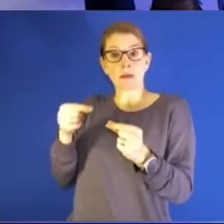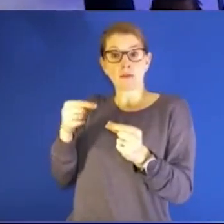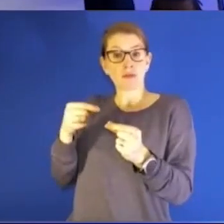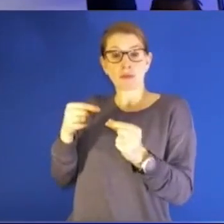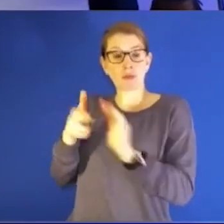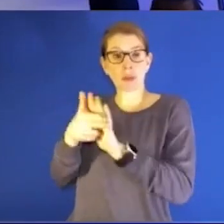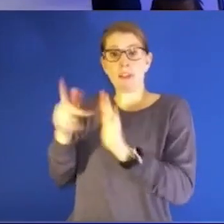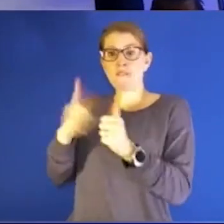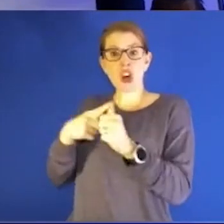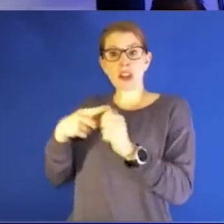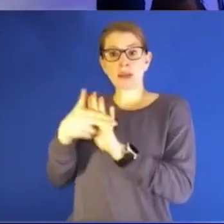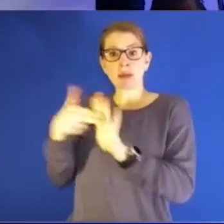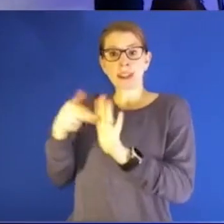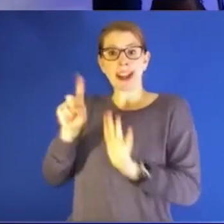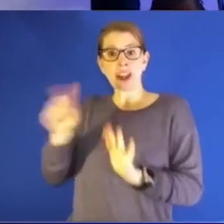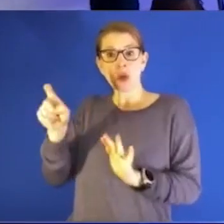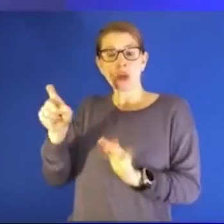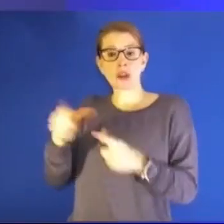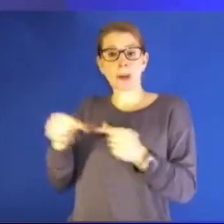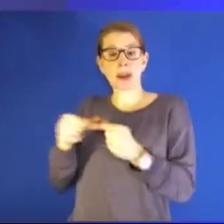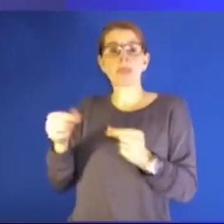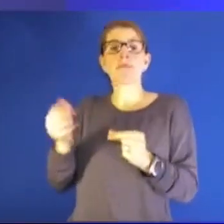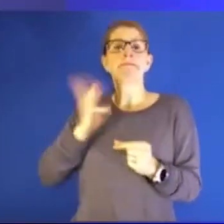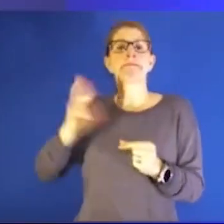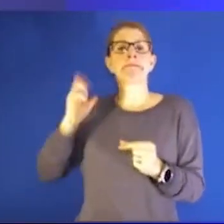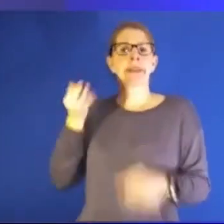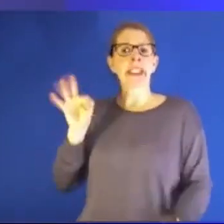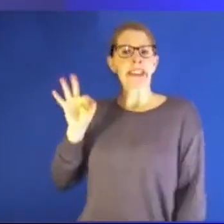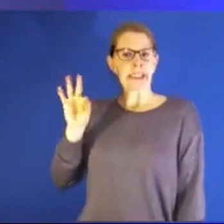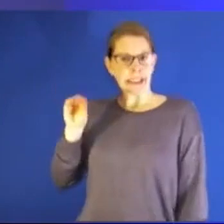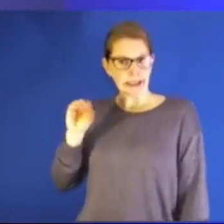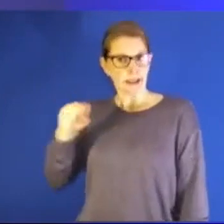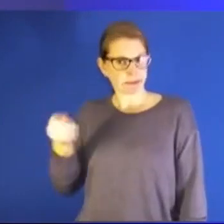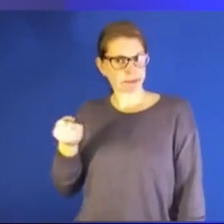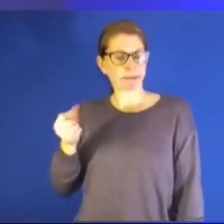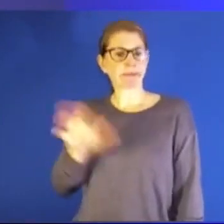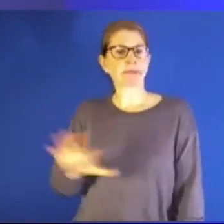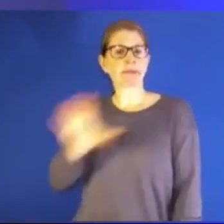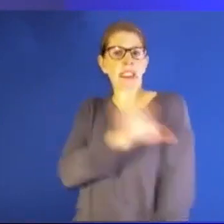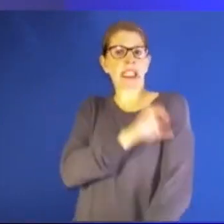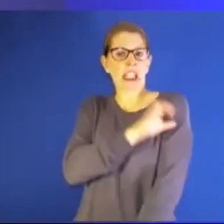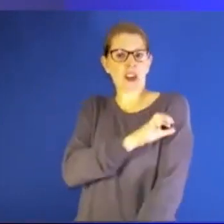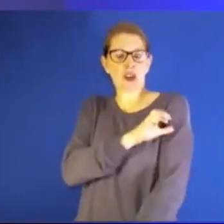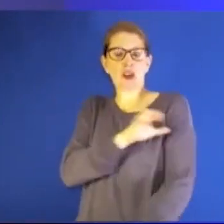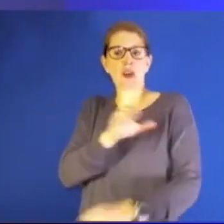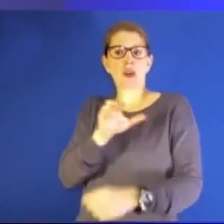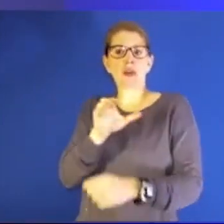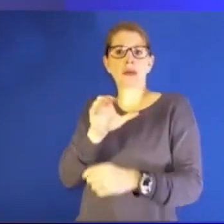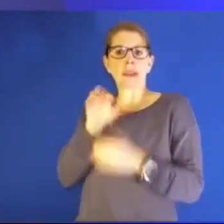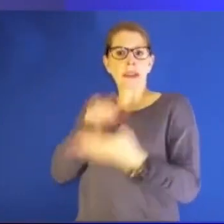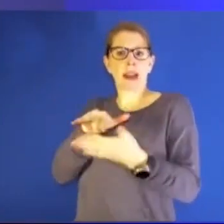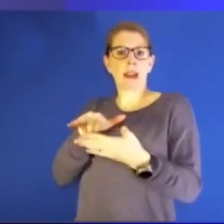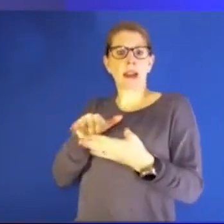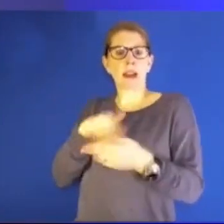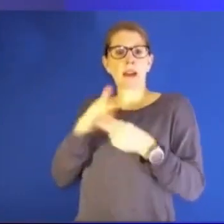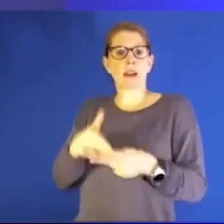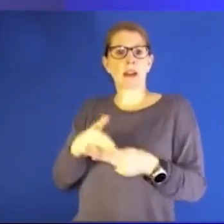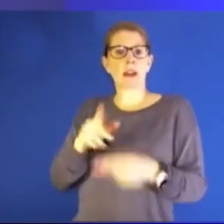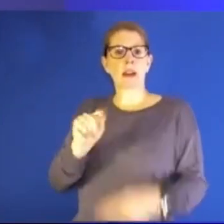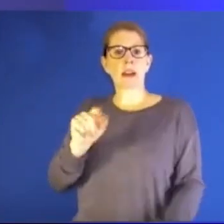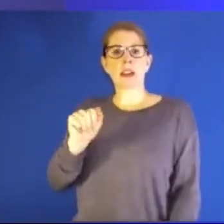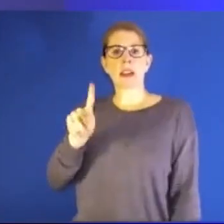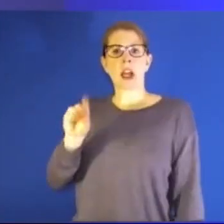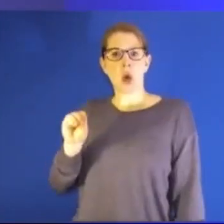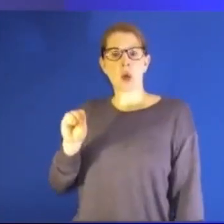has... early 90s is when it was first kind of found to be a clinical entity in Japan, and it was initially called Takotsubo cardiomyopathy. It's